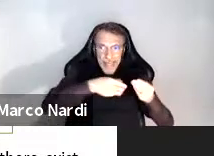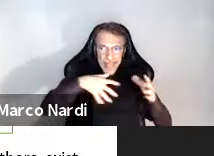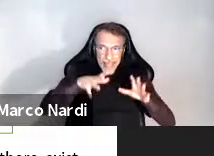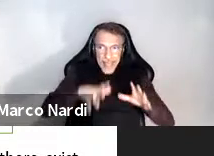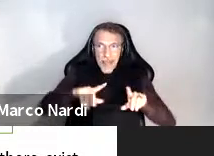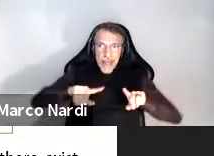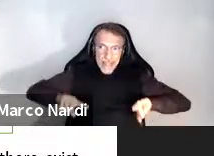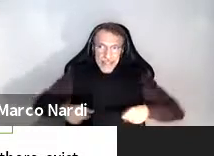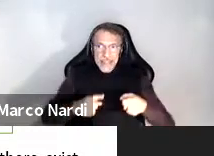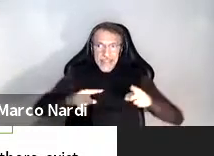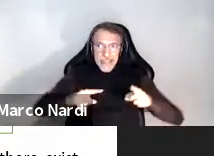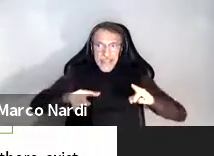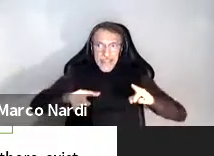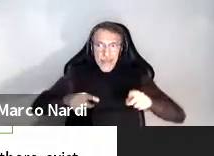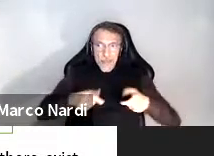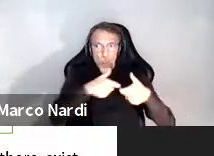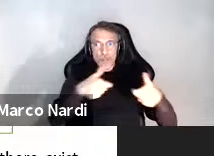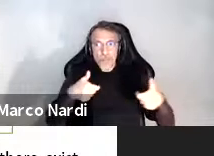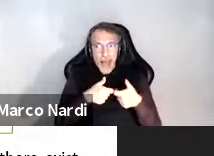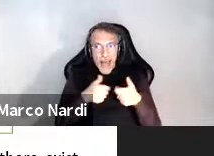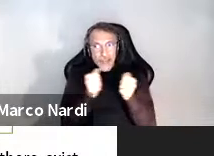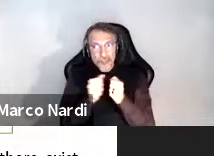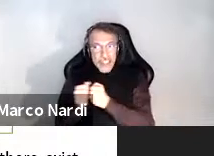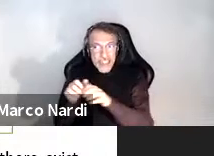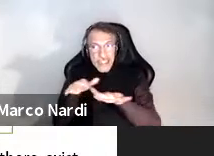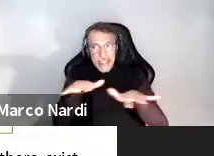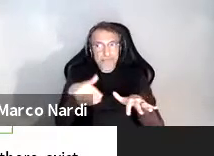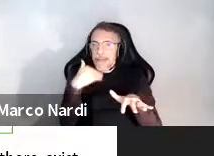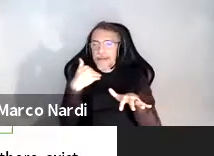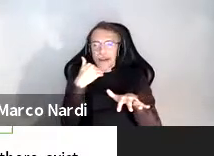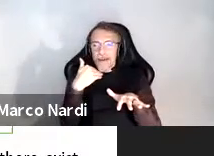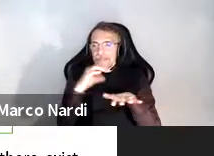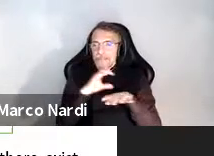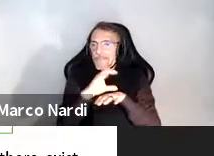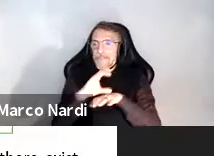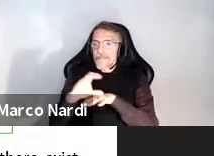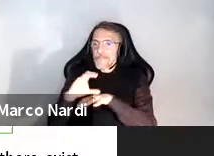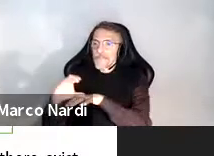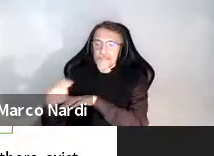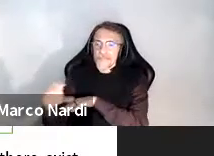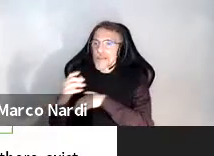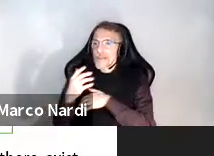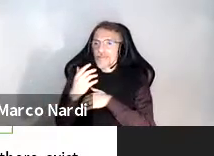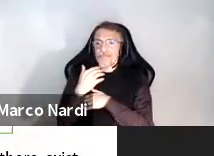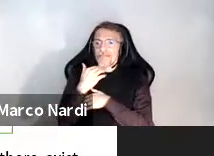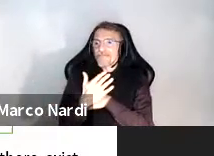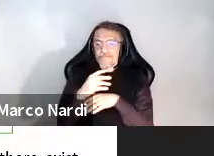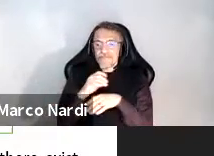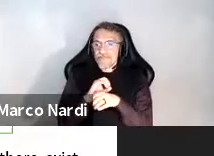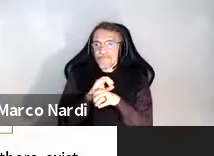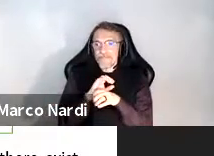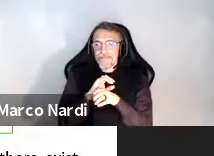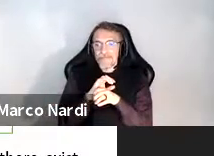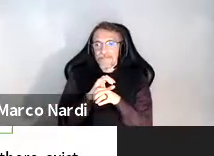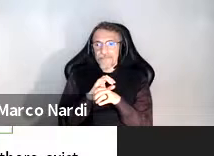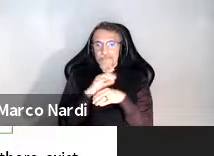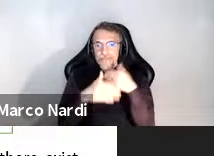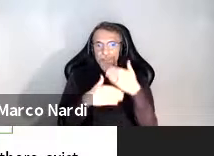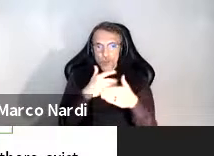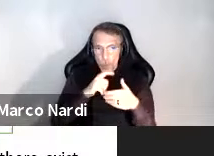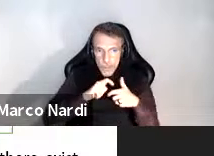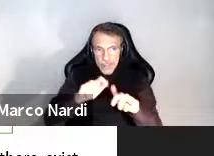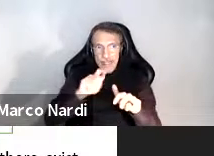stimulus packages are still not yet enough. And we have not seen the end of Corona, and therefore there will still be need